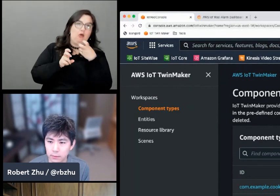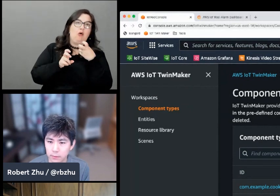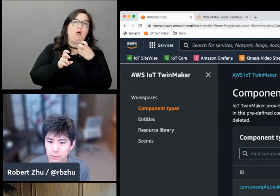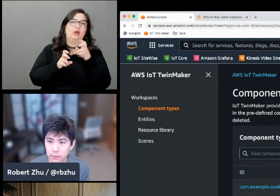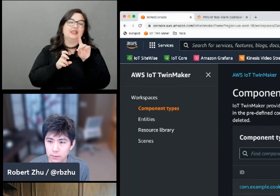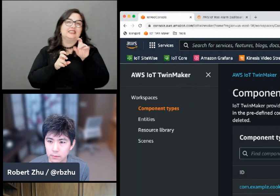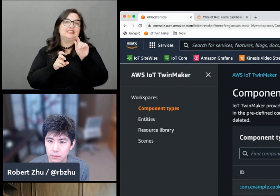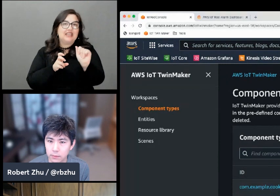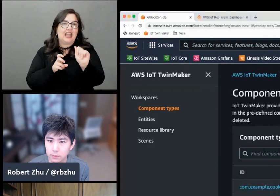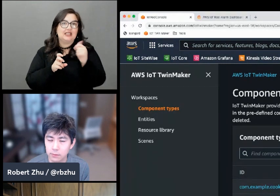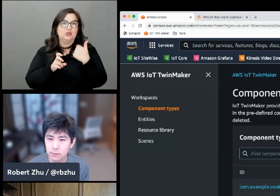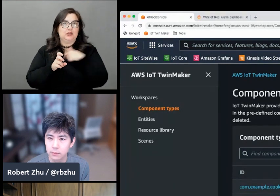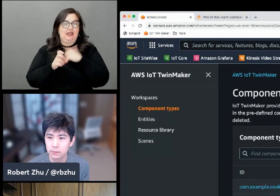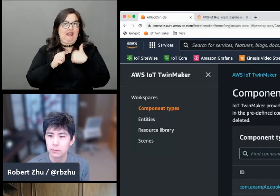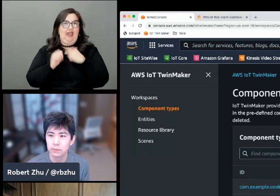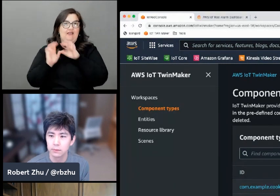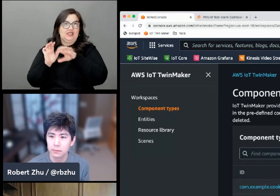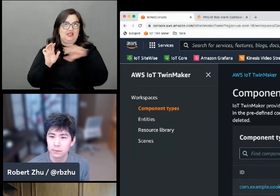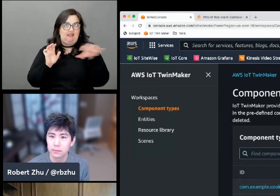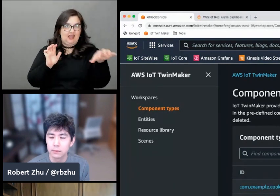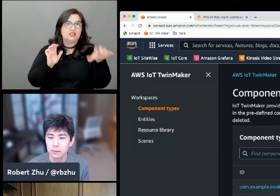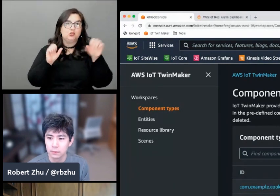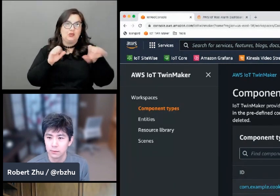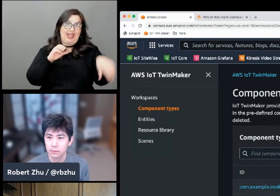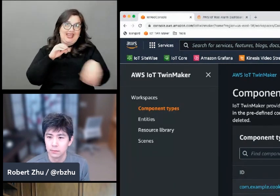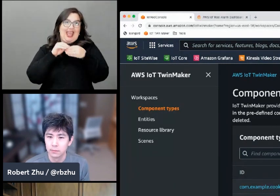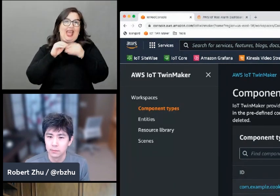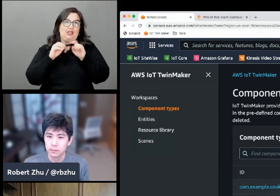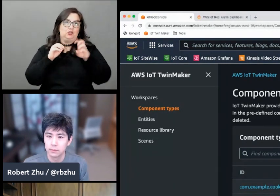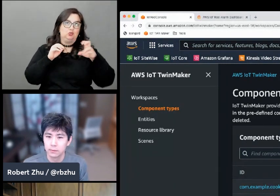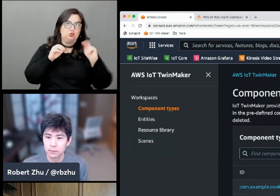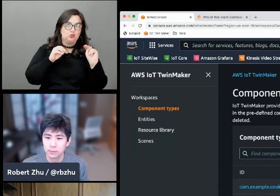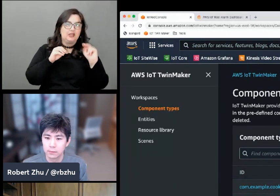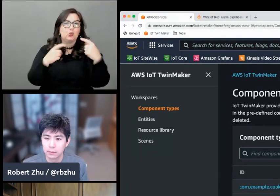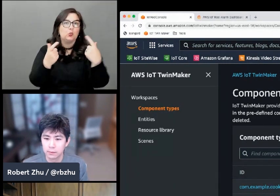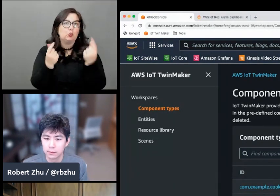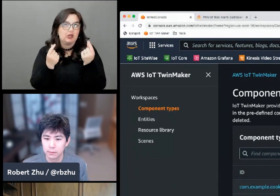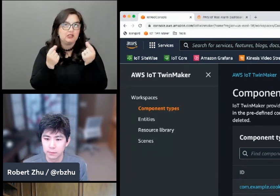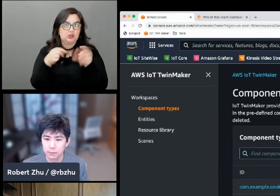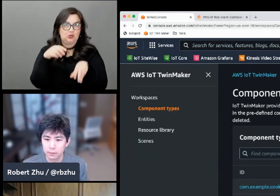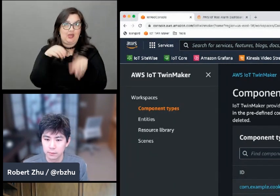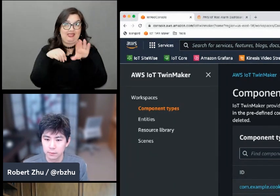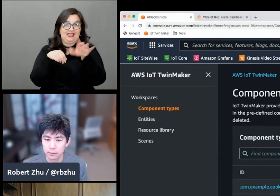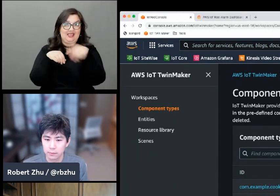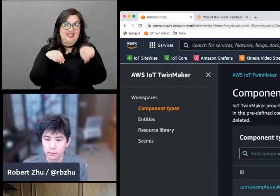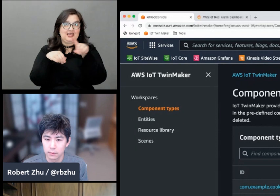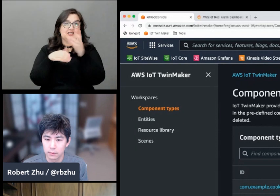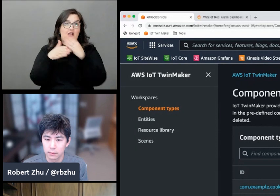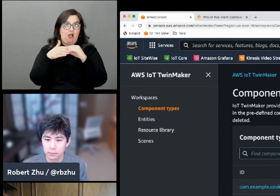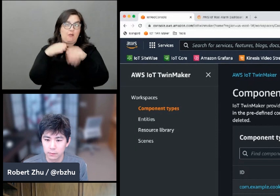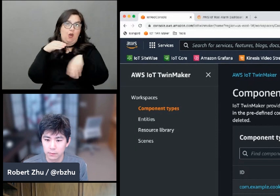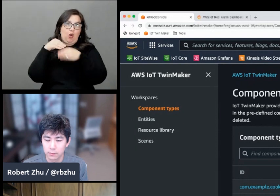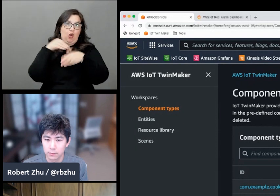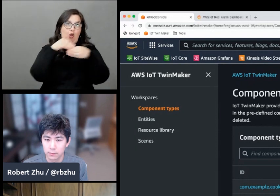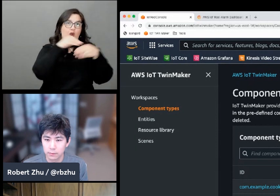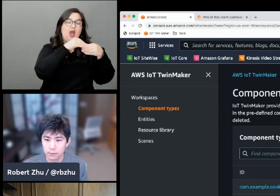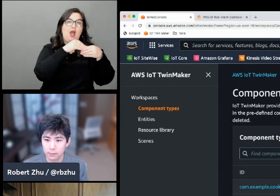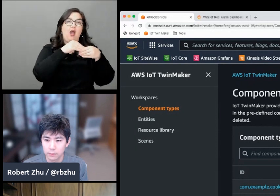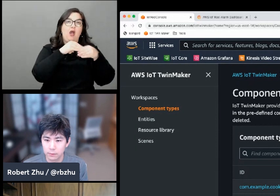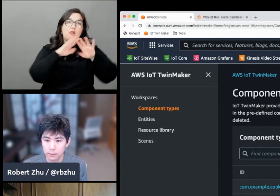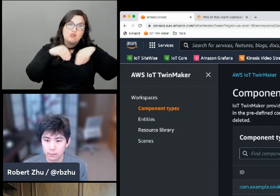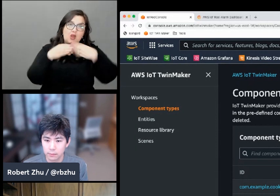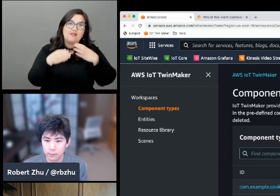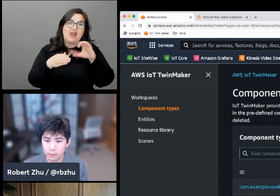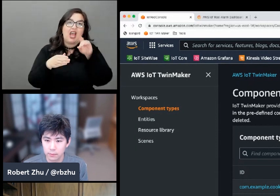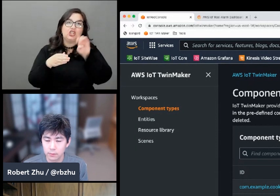these entities that you add to your twin, then basically what you can do is add these components, and they provide code behind that lets